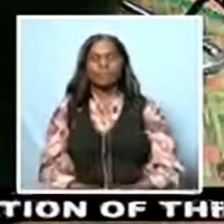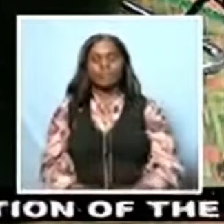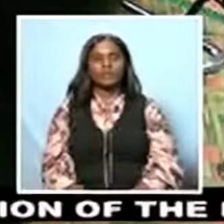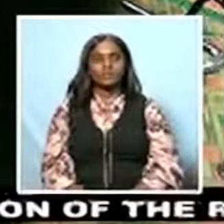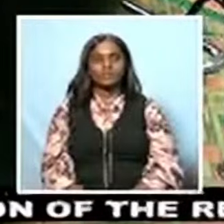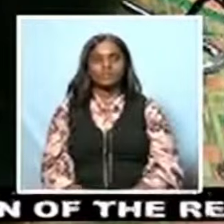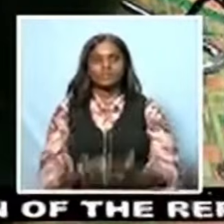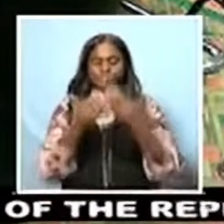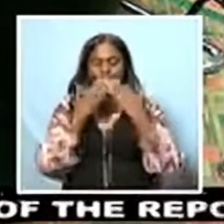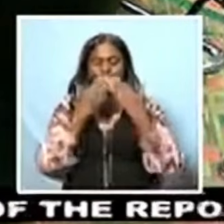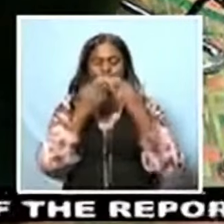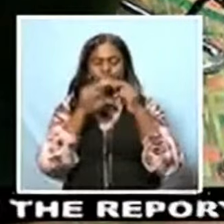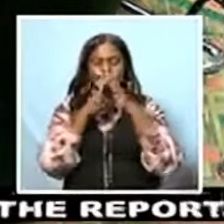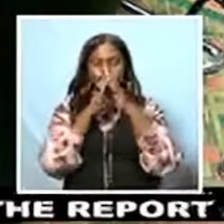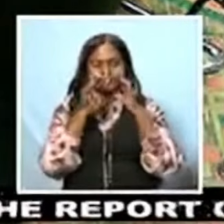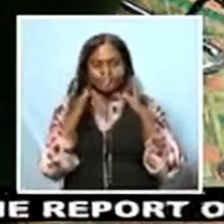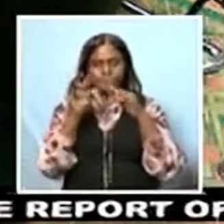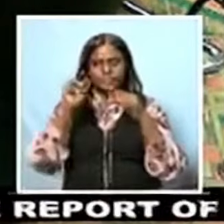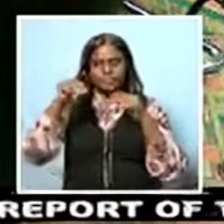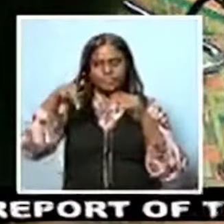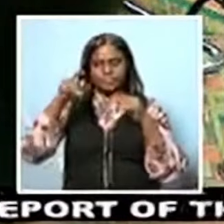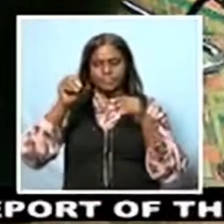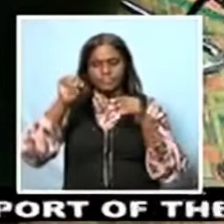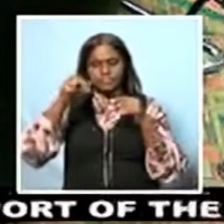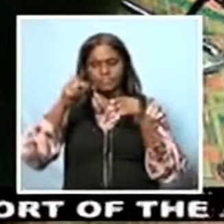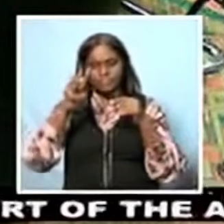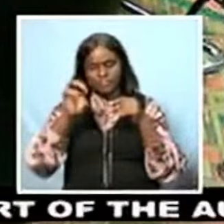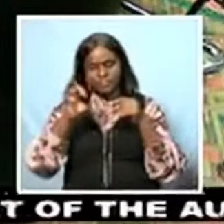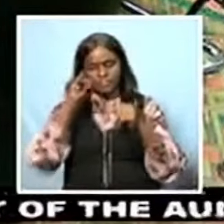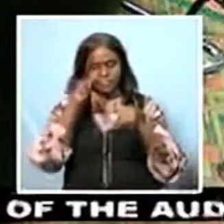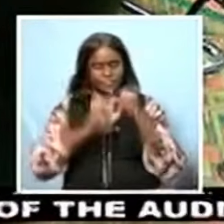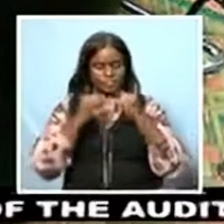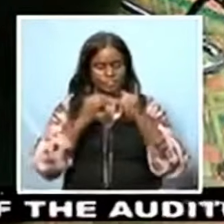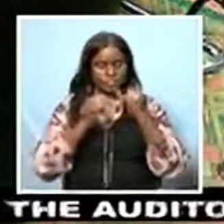Okay, thank you so much. So, Mpongwe, we've come to the end.